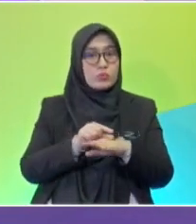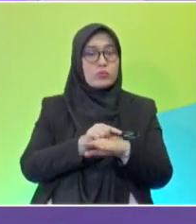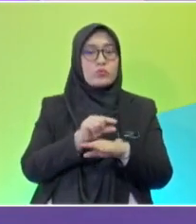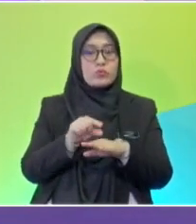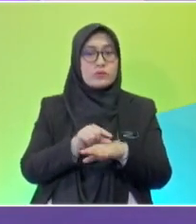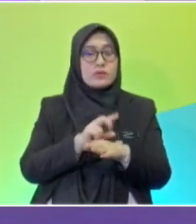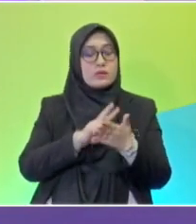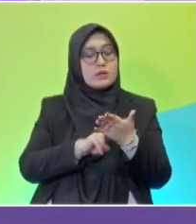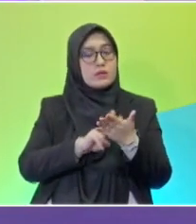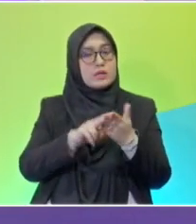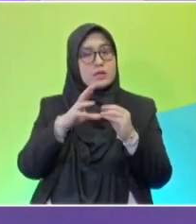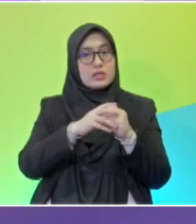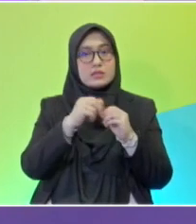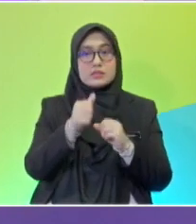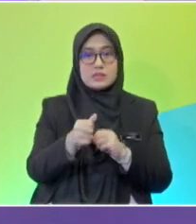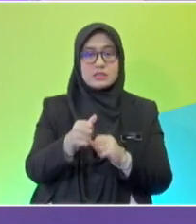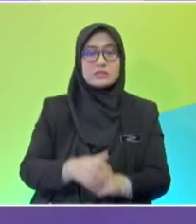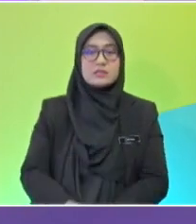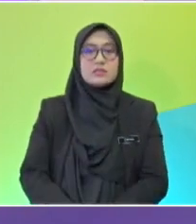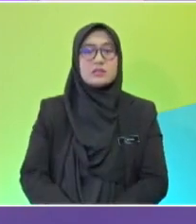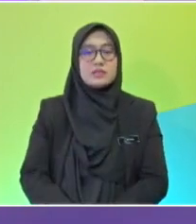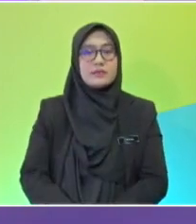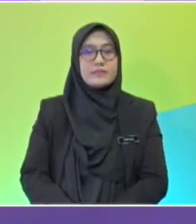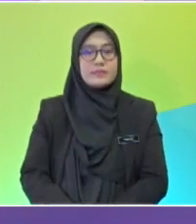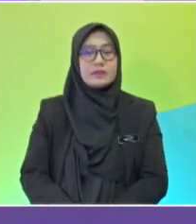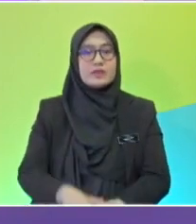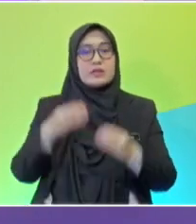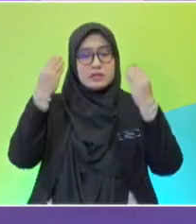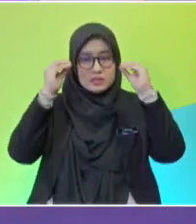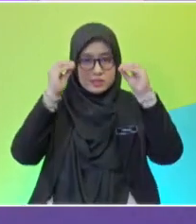able pupils, to see if they are able to produce